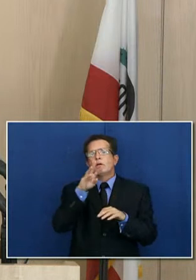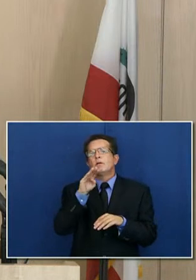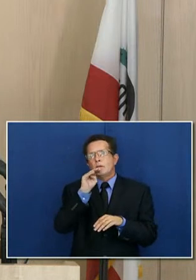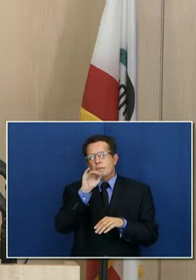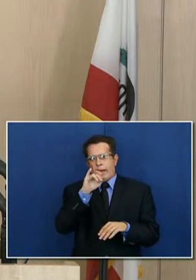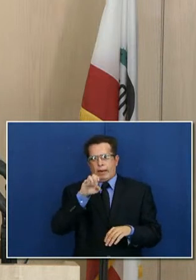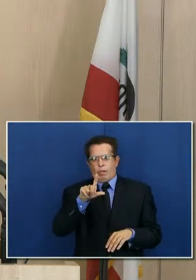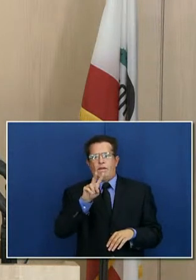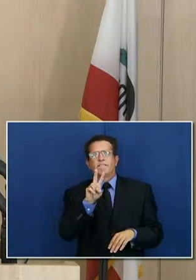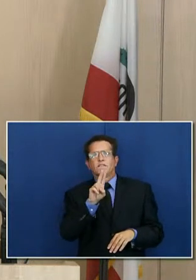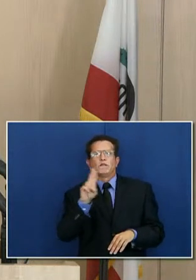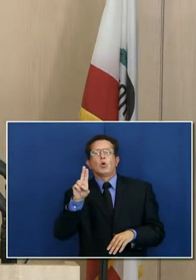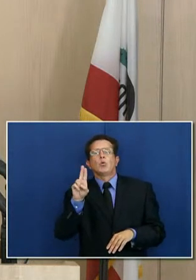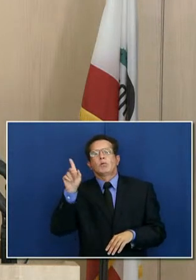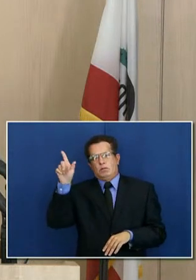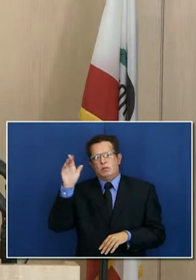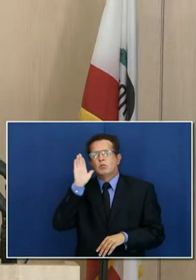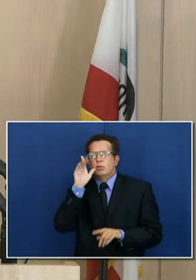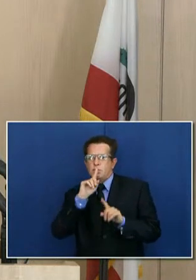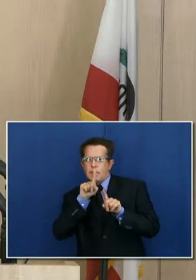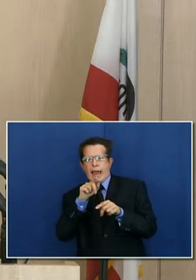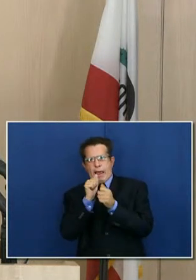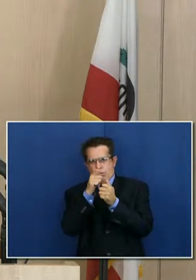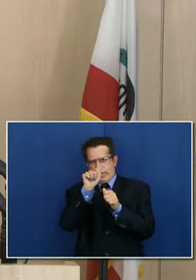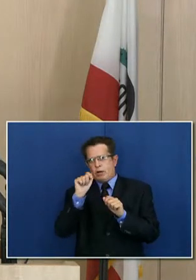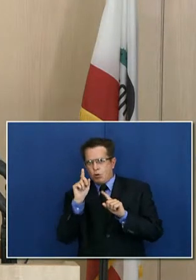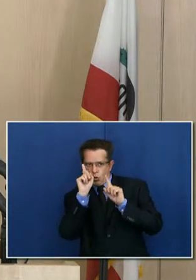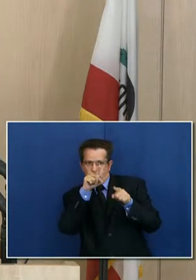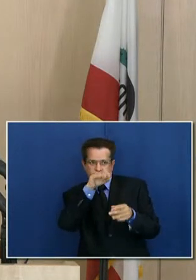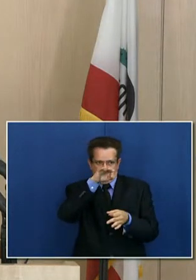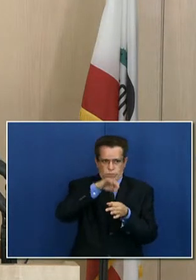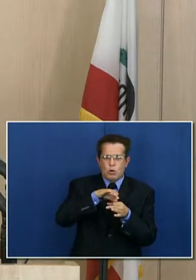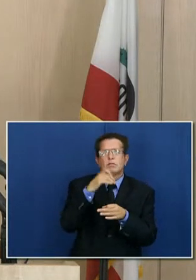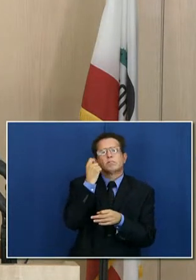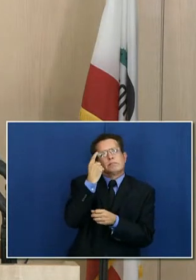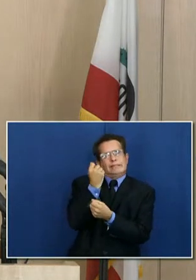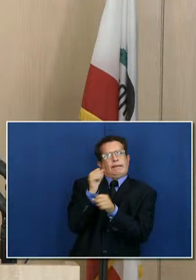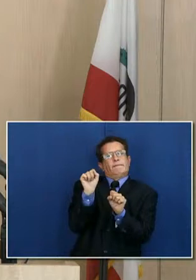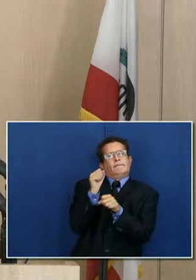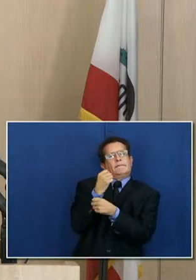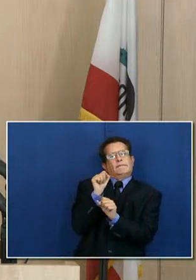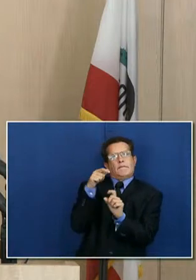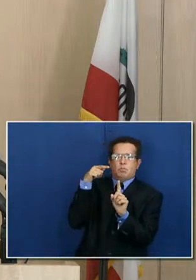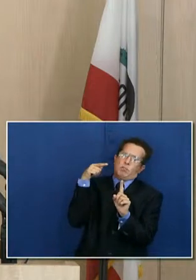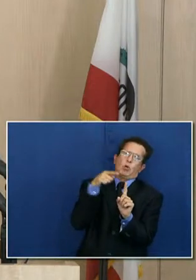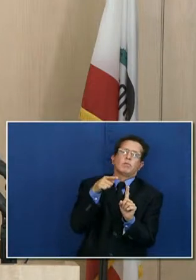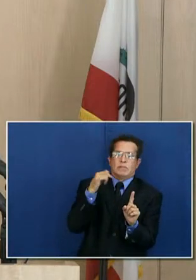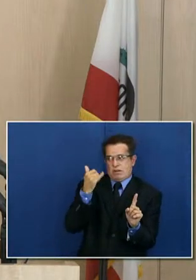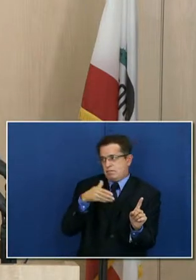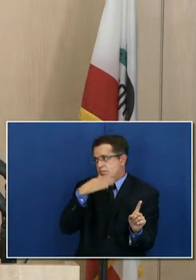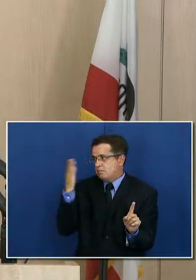will walk you through how that will be a safe environment and something that you should have confidence in participating in. Michael?